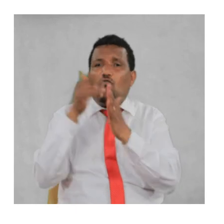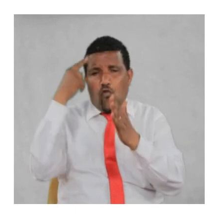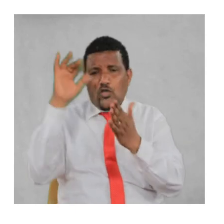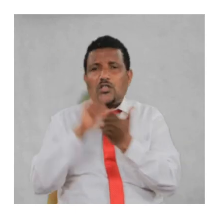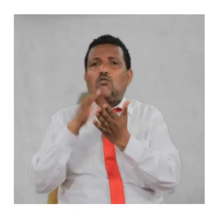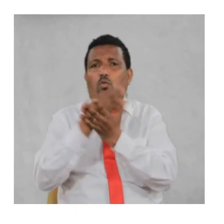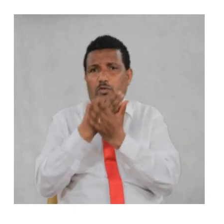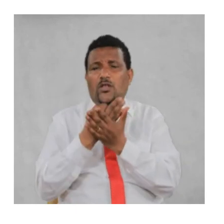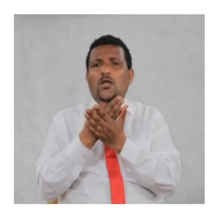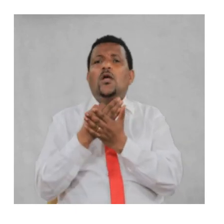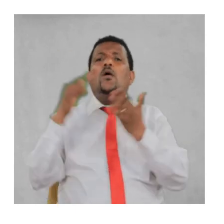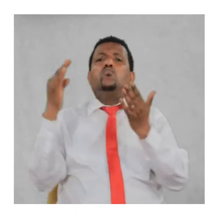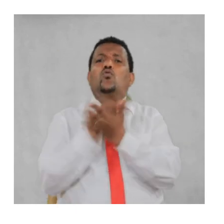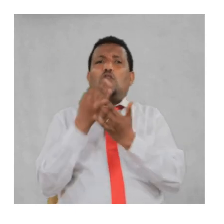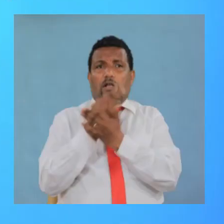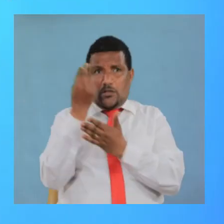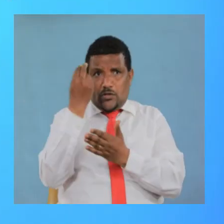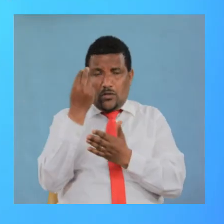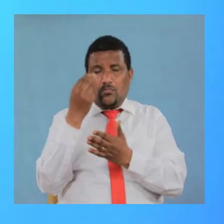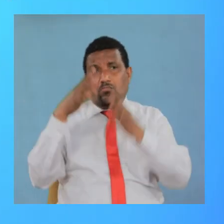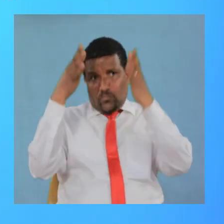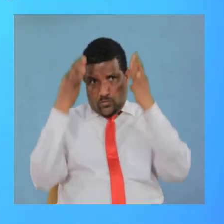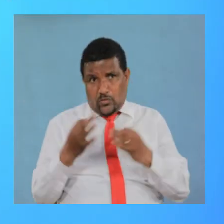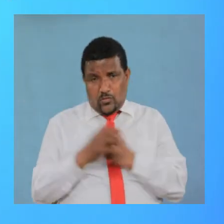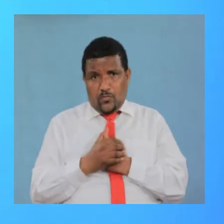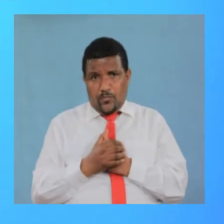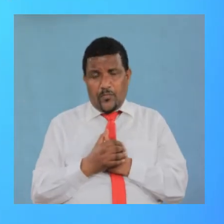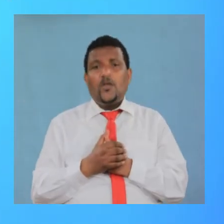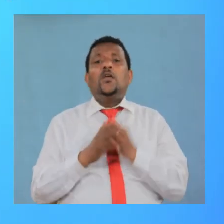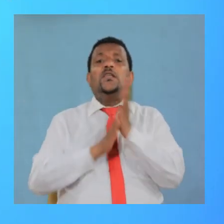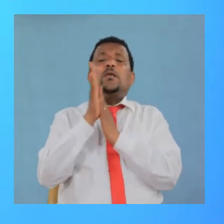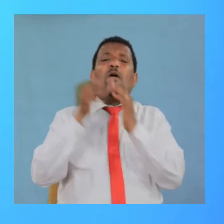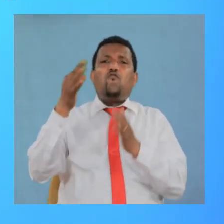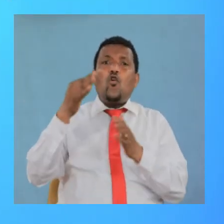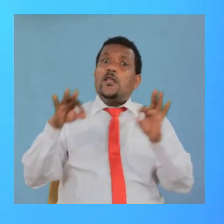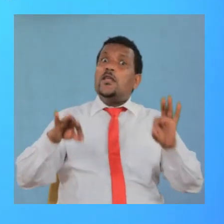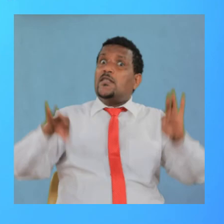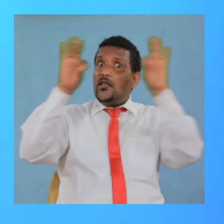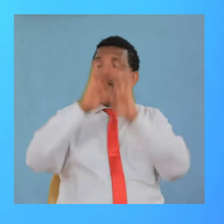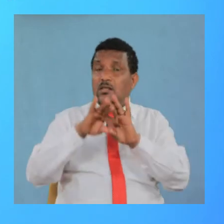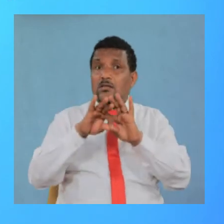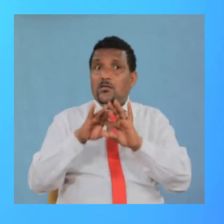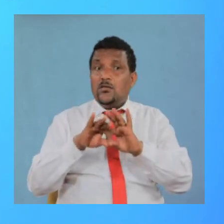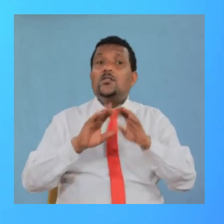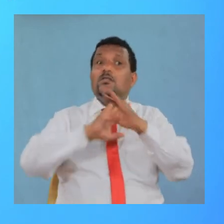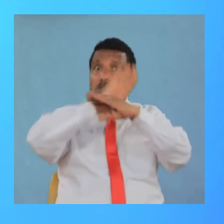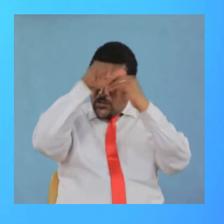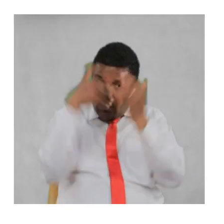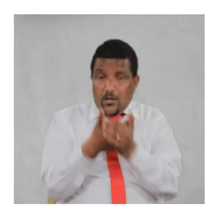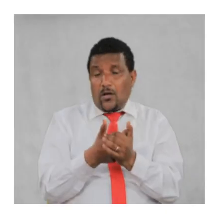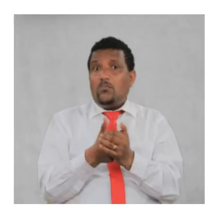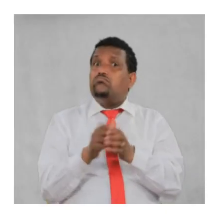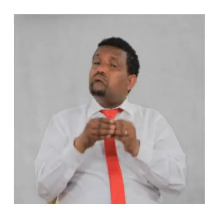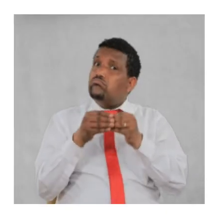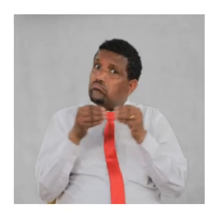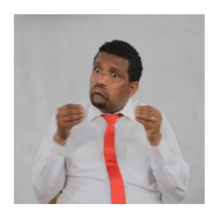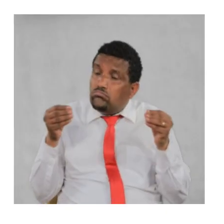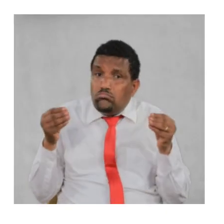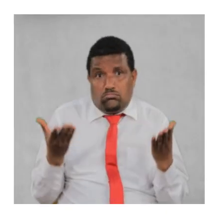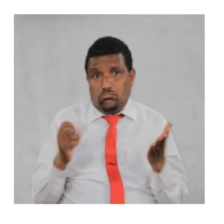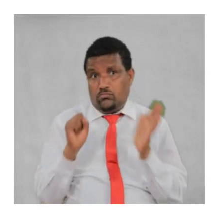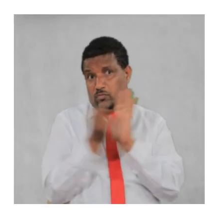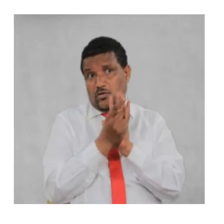Nature of a product is also another determinant. The demand for necessities is generally inelastic. For